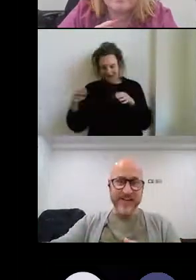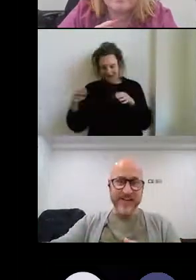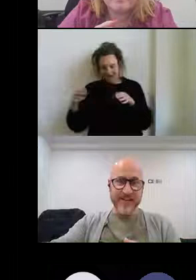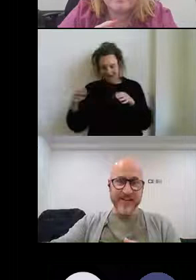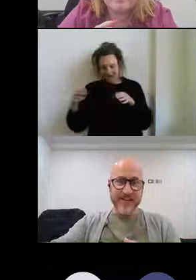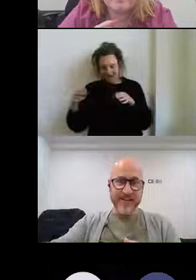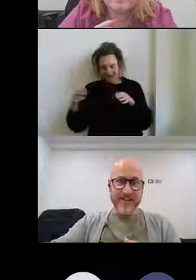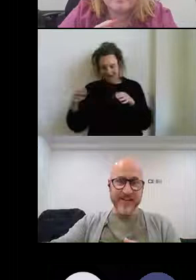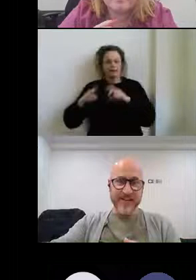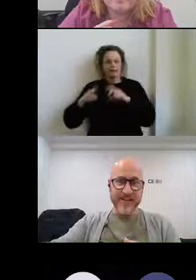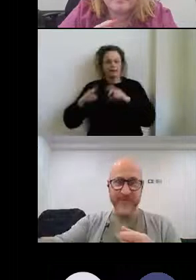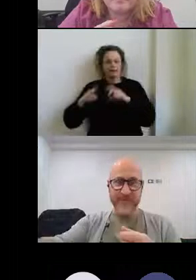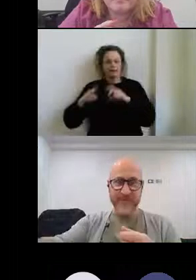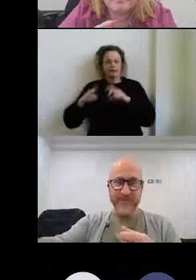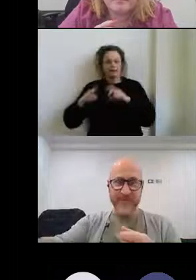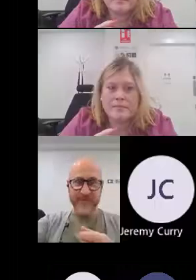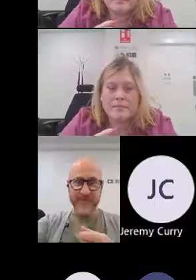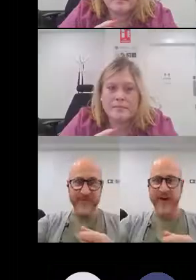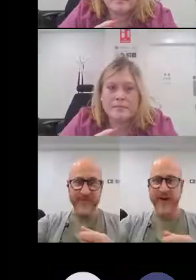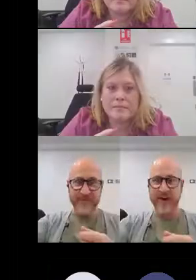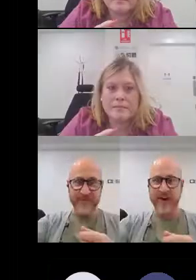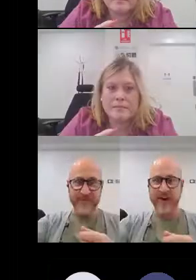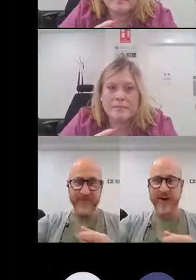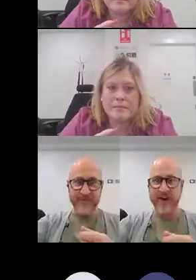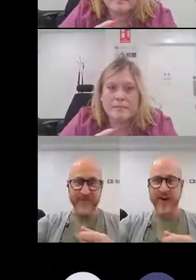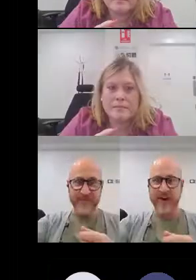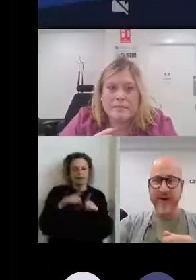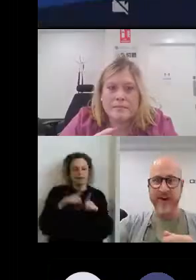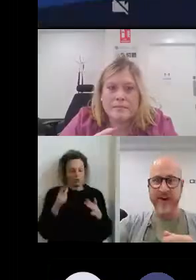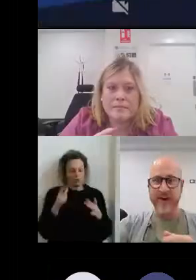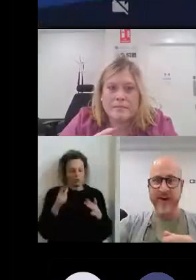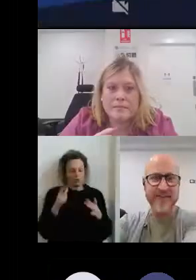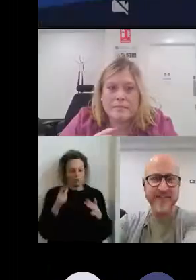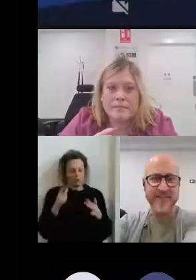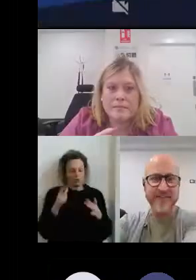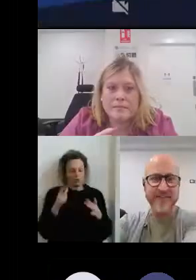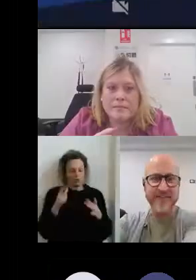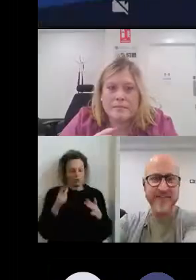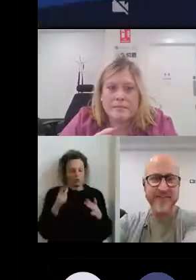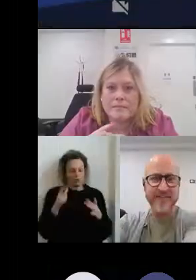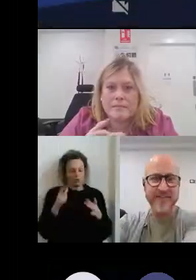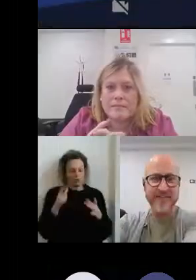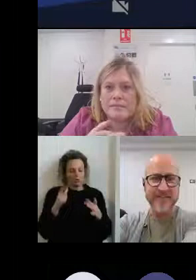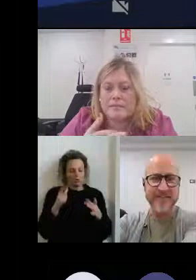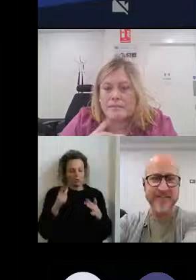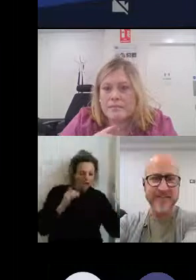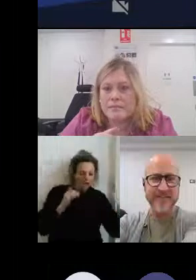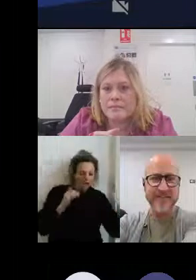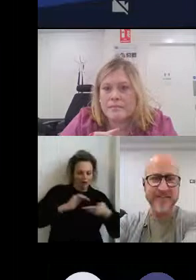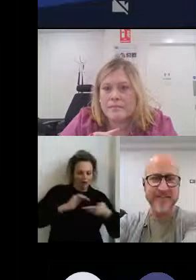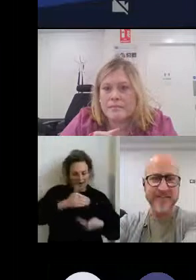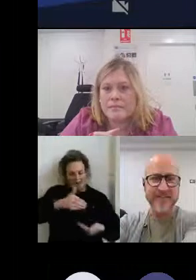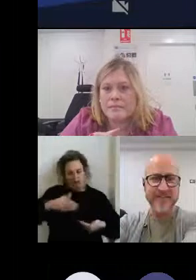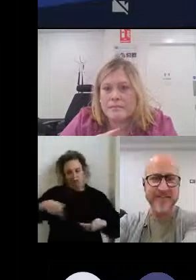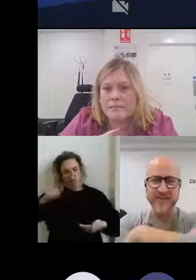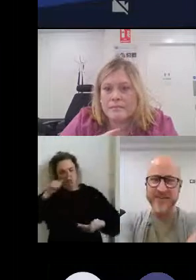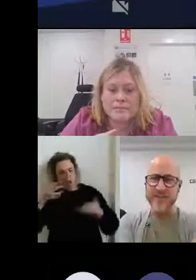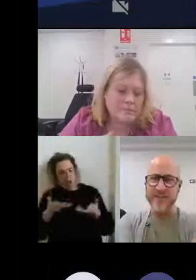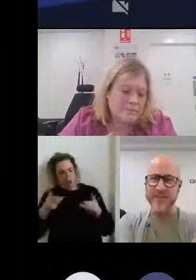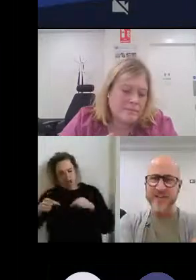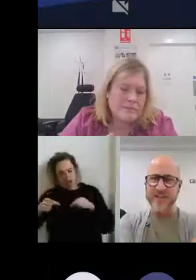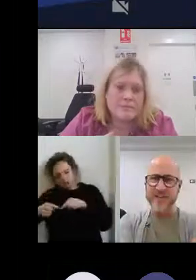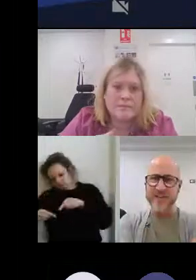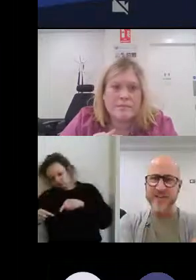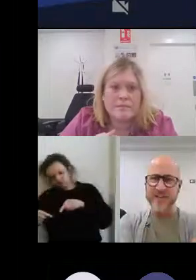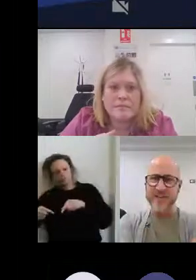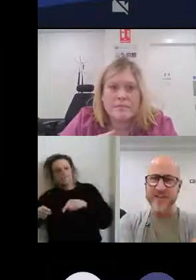and tactile, so you can feel that you're matching up your laptop to your cable very quickly and visibly.